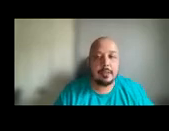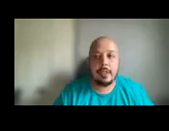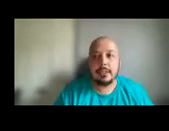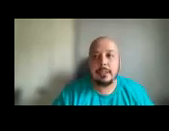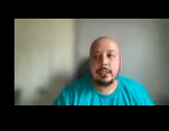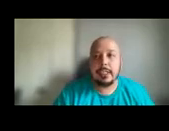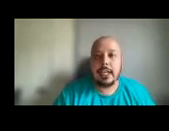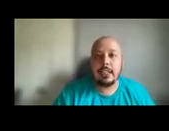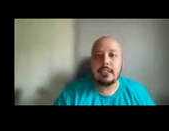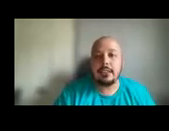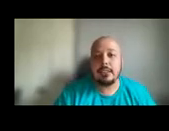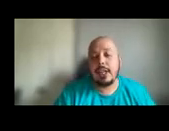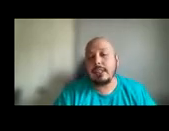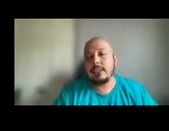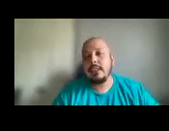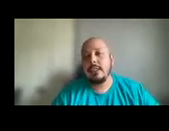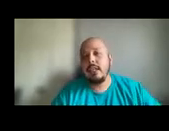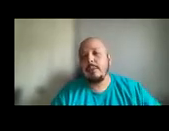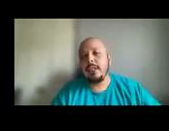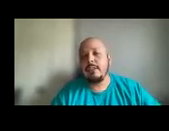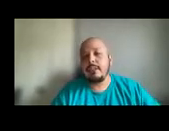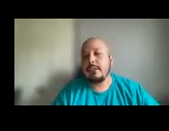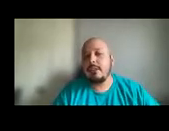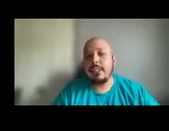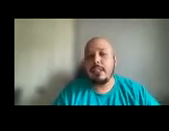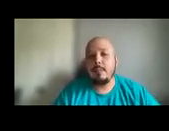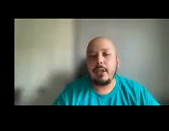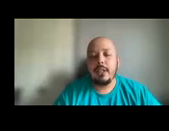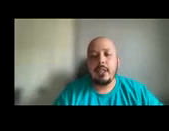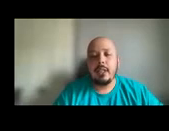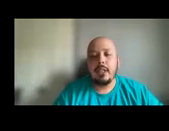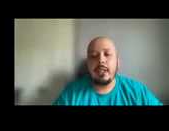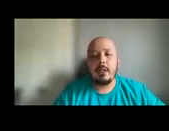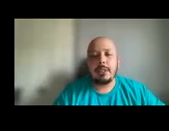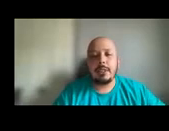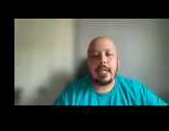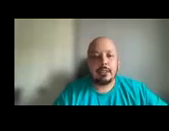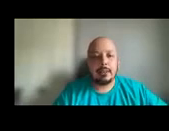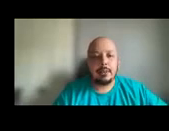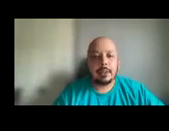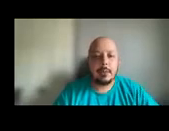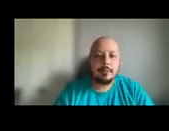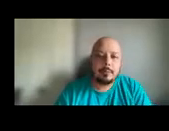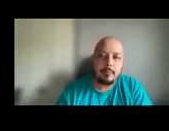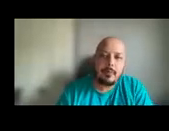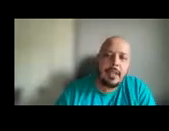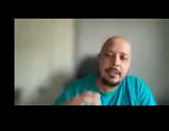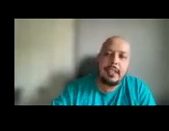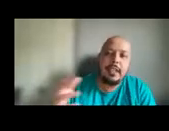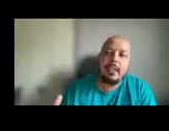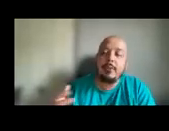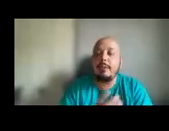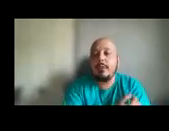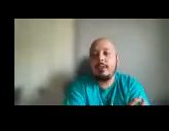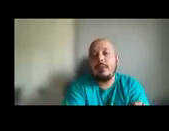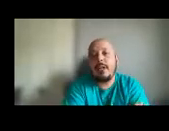as far as in and challenges and strategies that they're thinking about and tactics to use as well. And today,